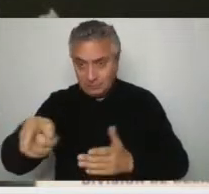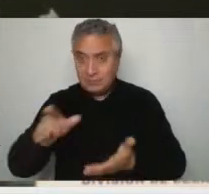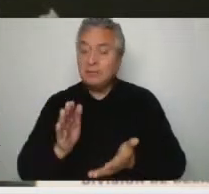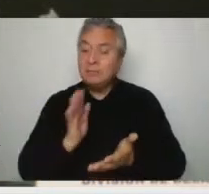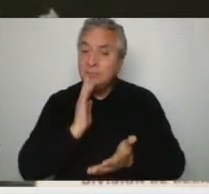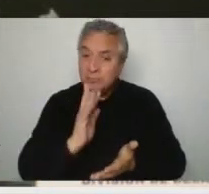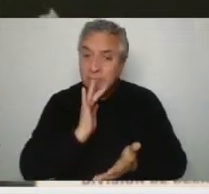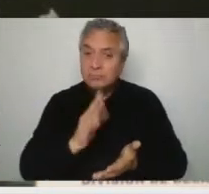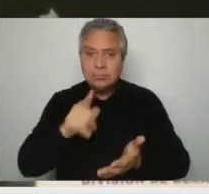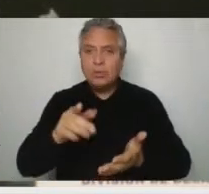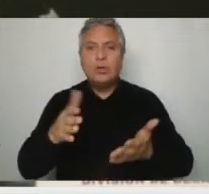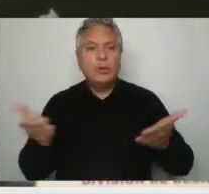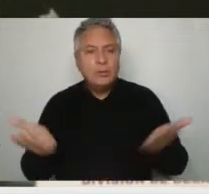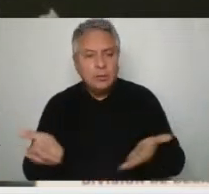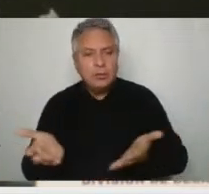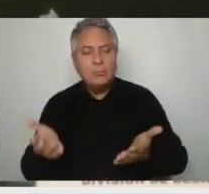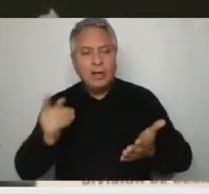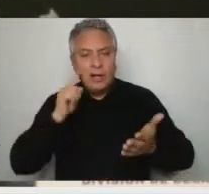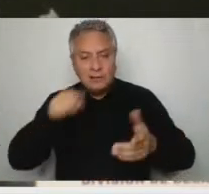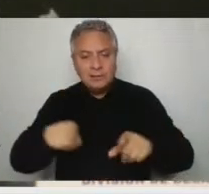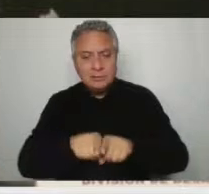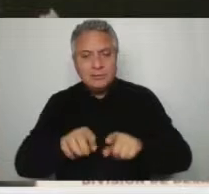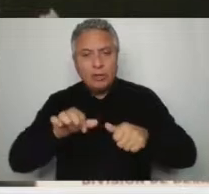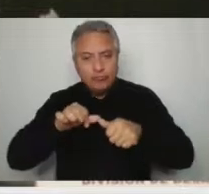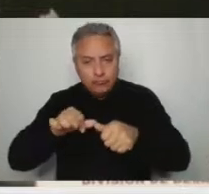sort out the various challenges.